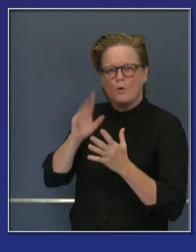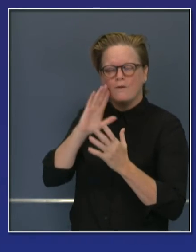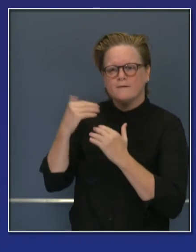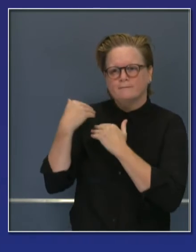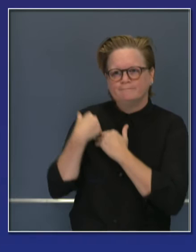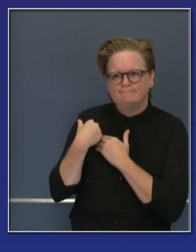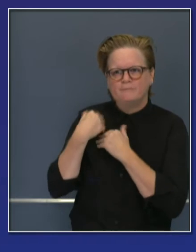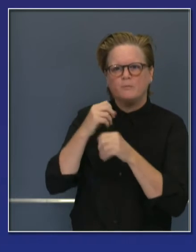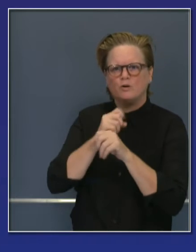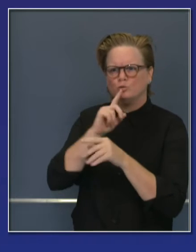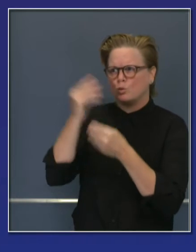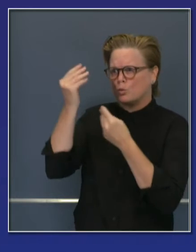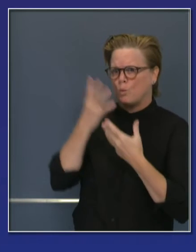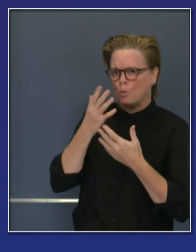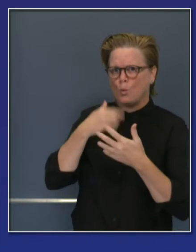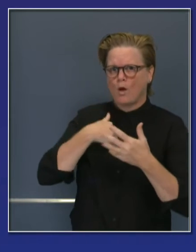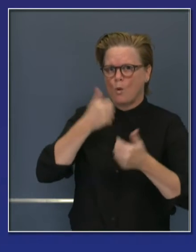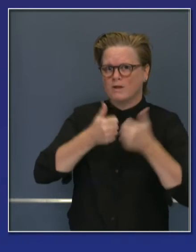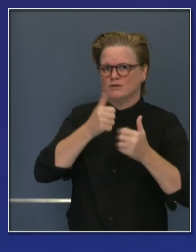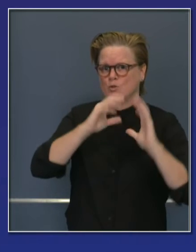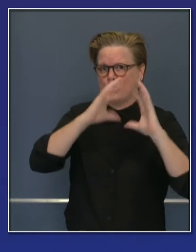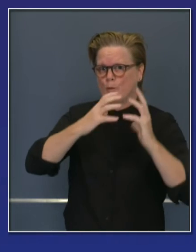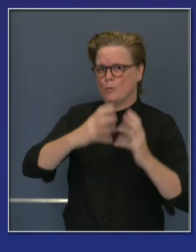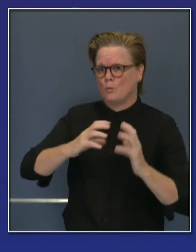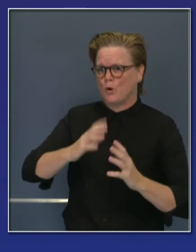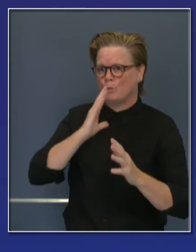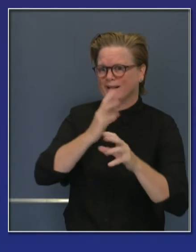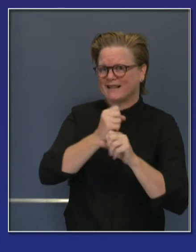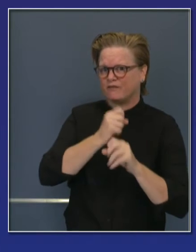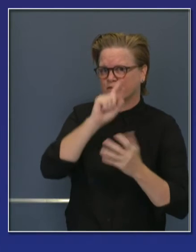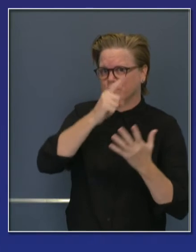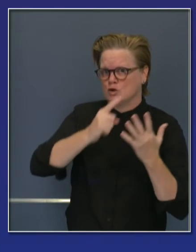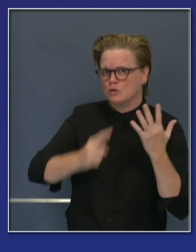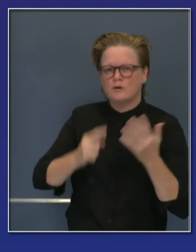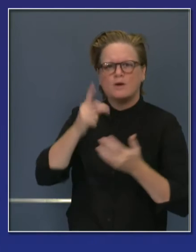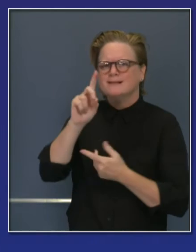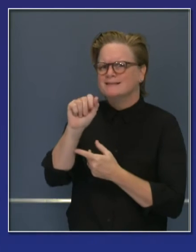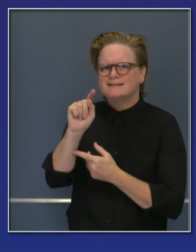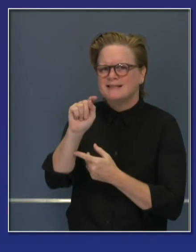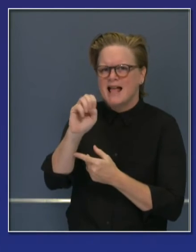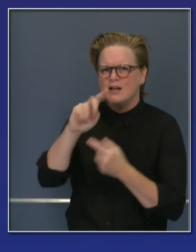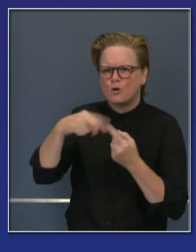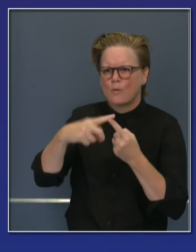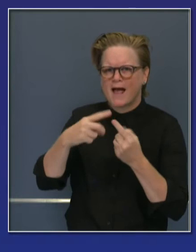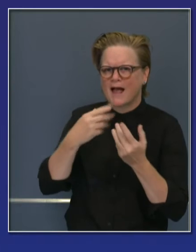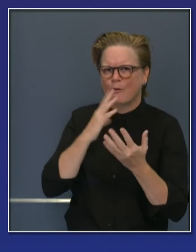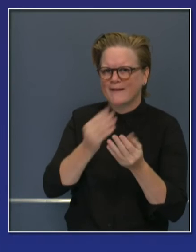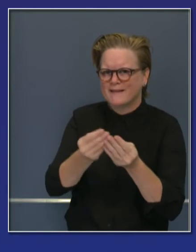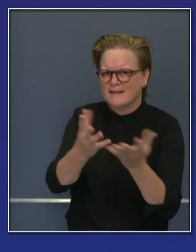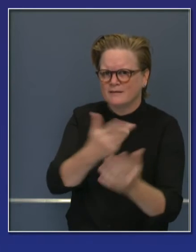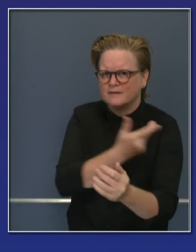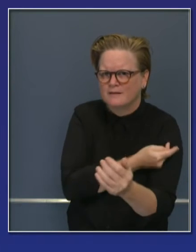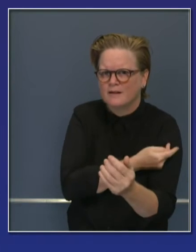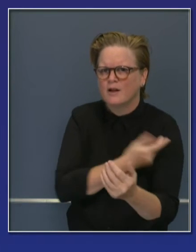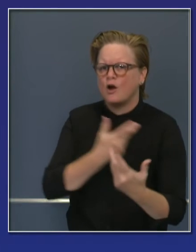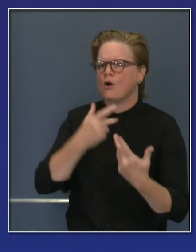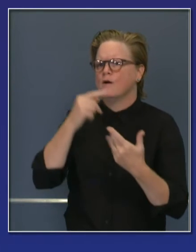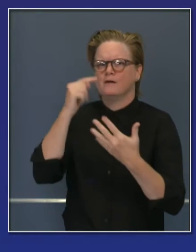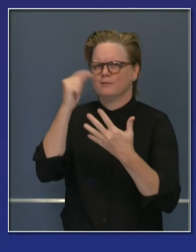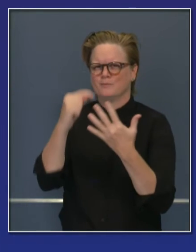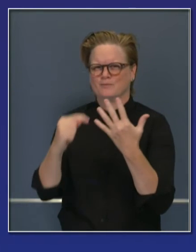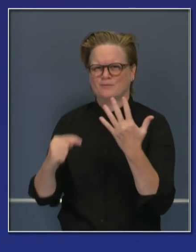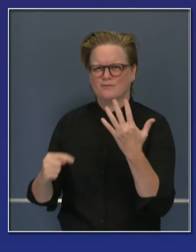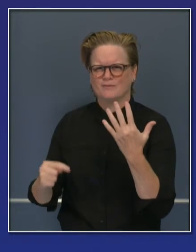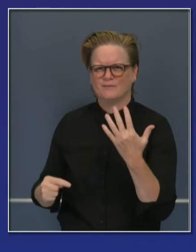And I'll talk about where we will provide that information, where it will reside, and when we think